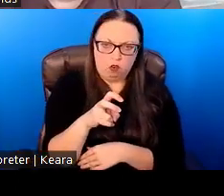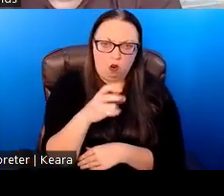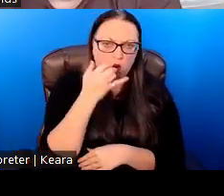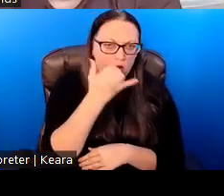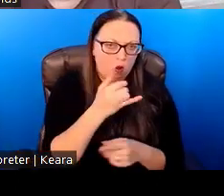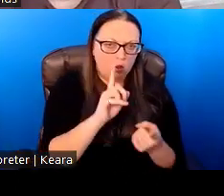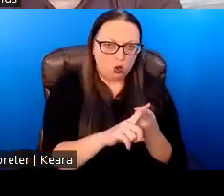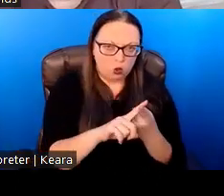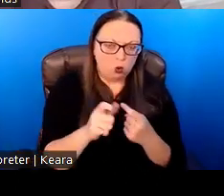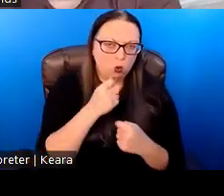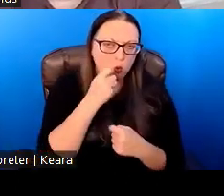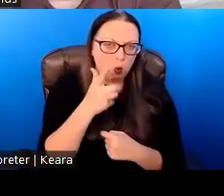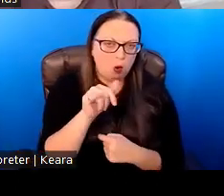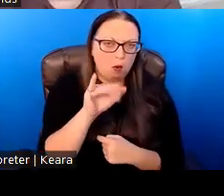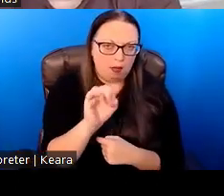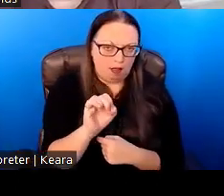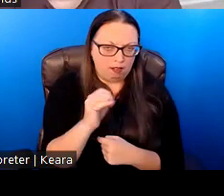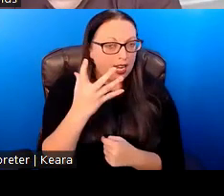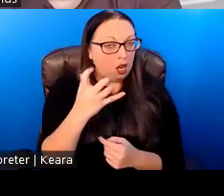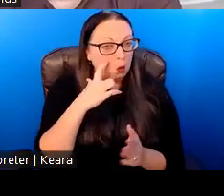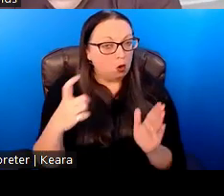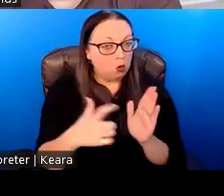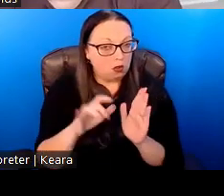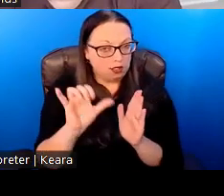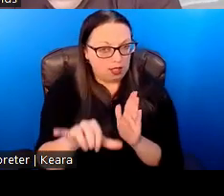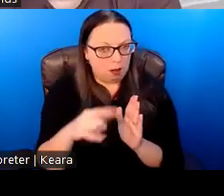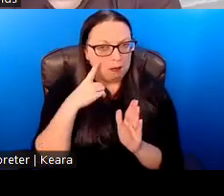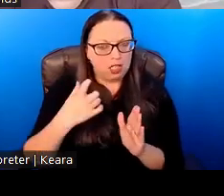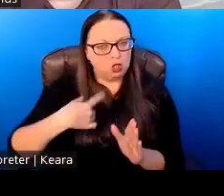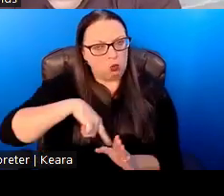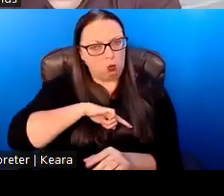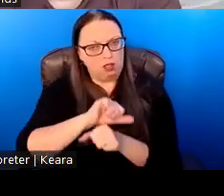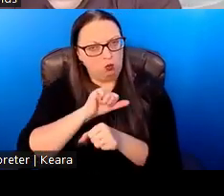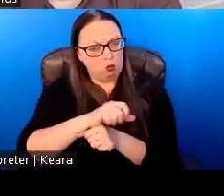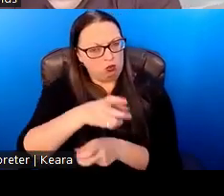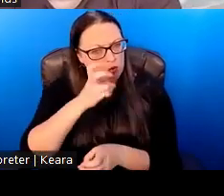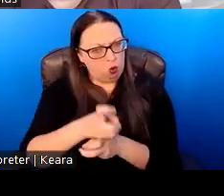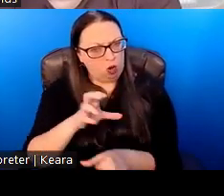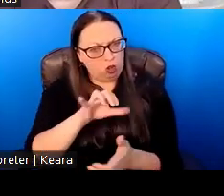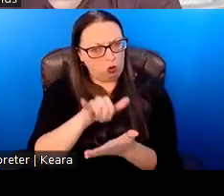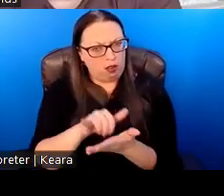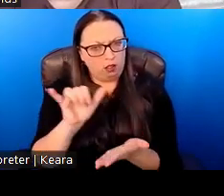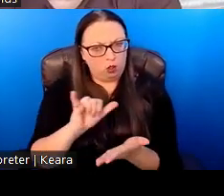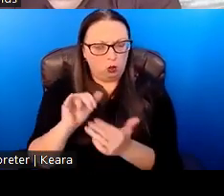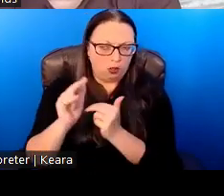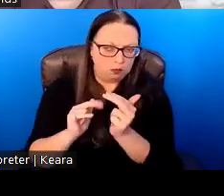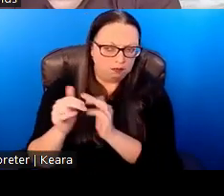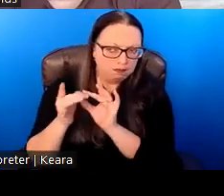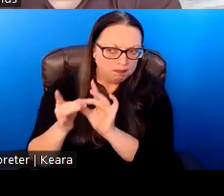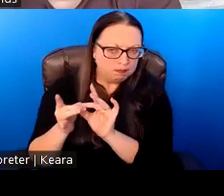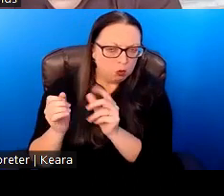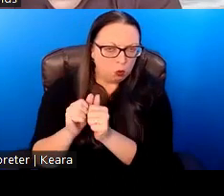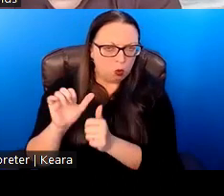line. And I just want to call that out because that's something that we've really worked hard to do too, as we built relationships with